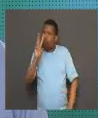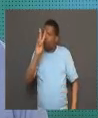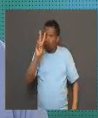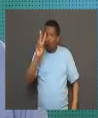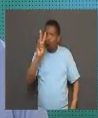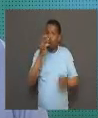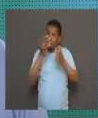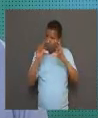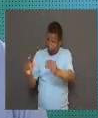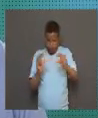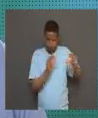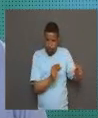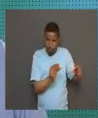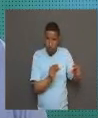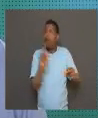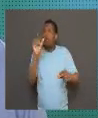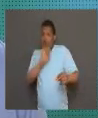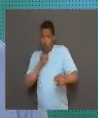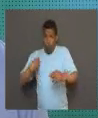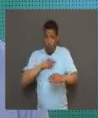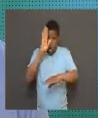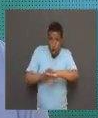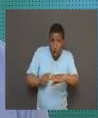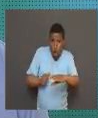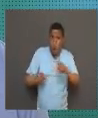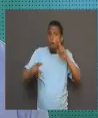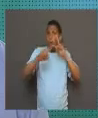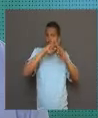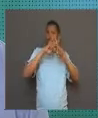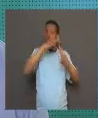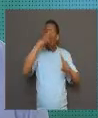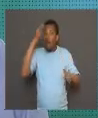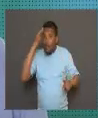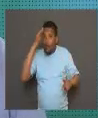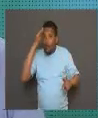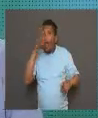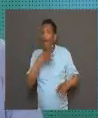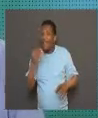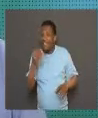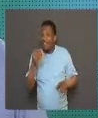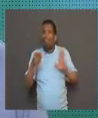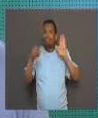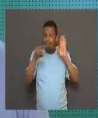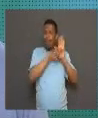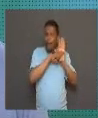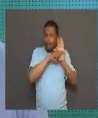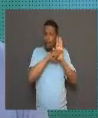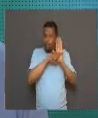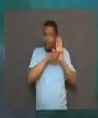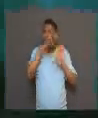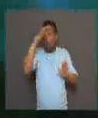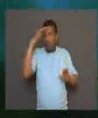groups, which we will call positive factors and negative factors.